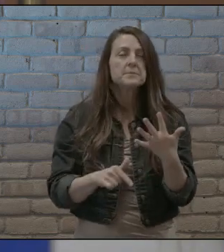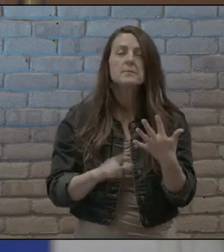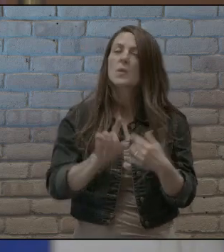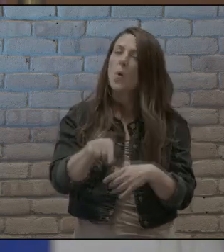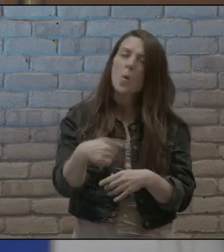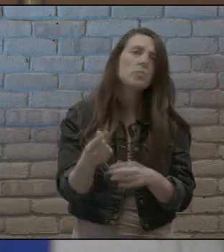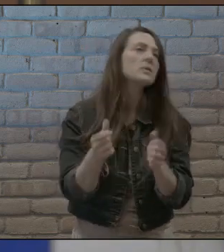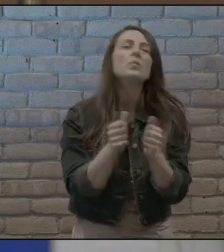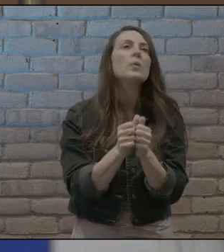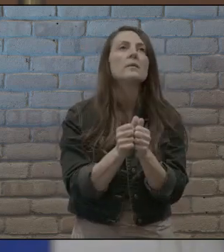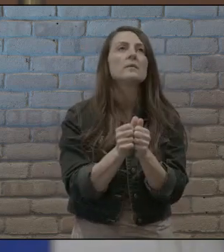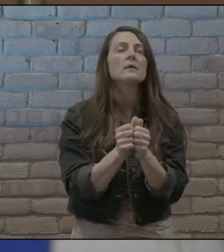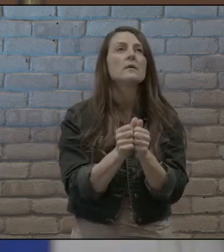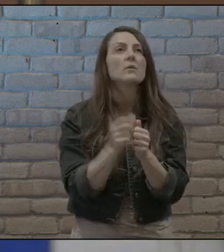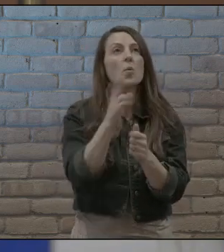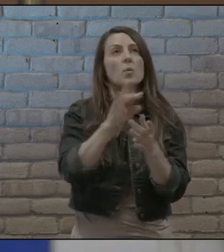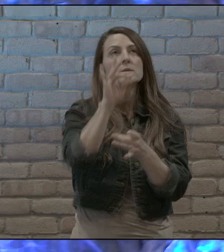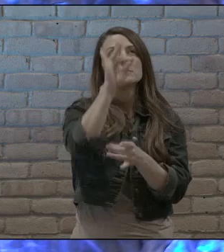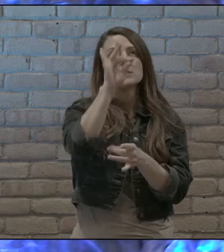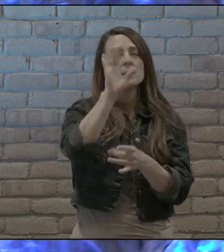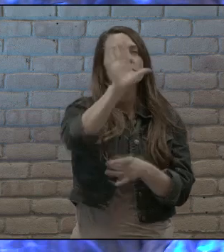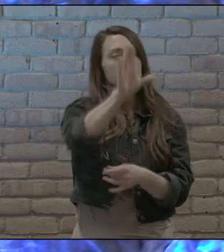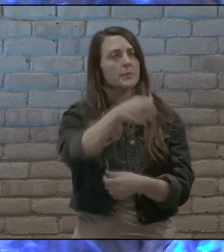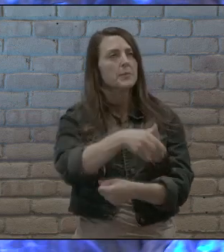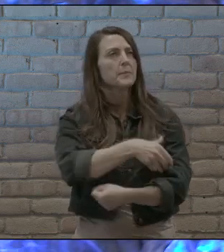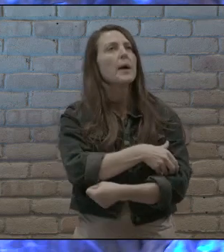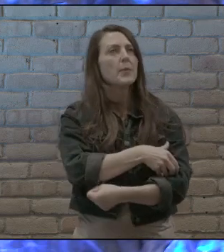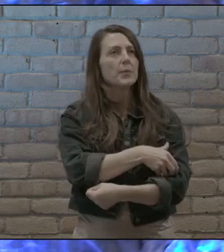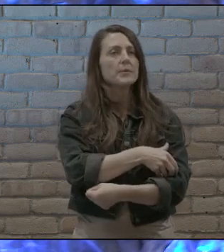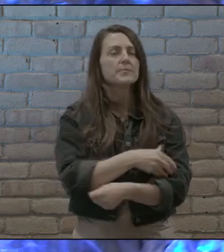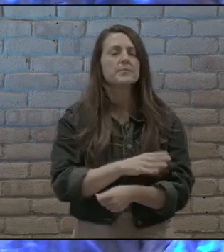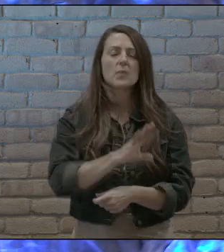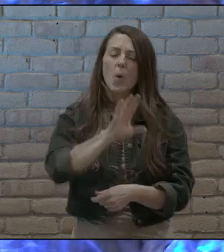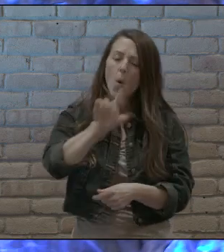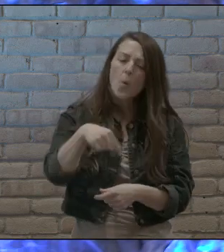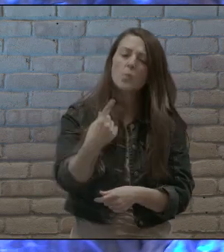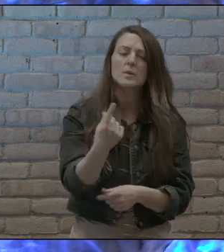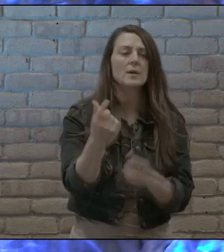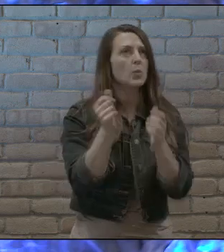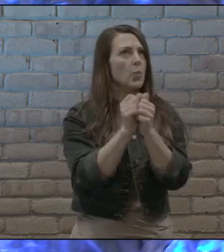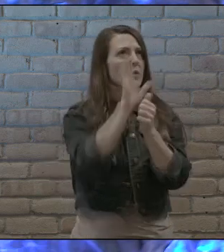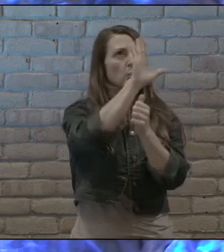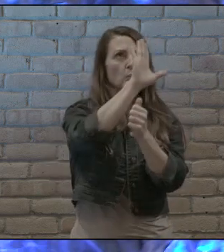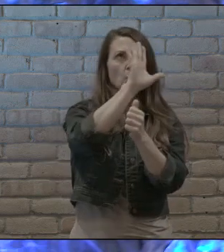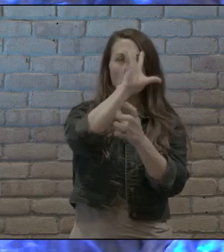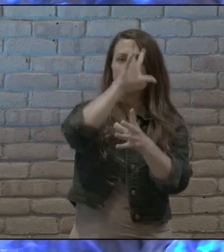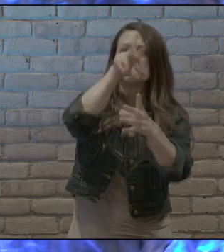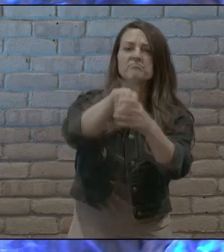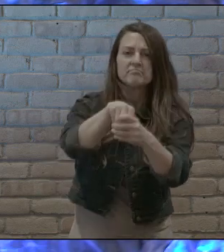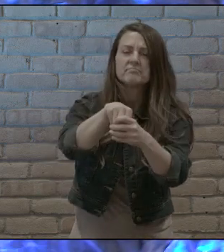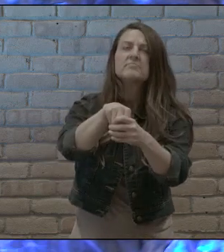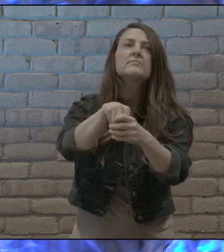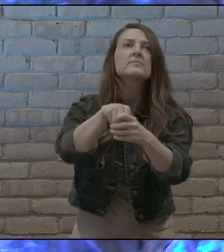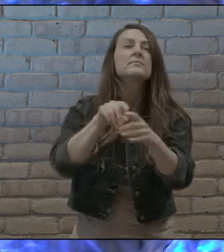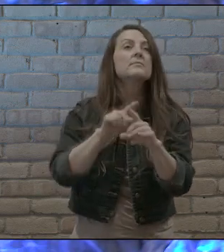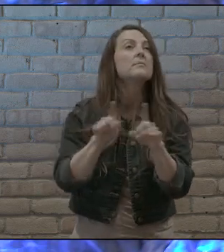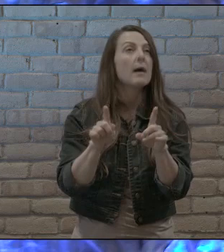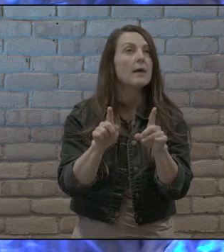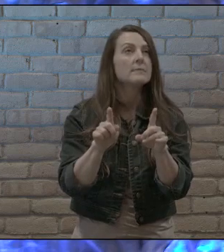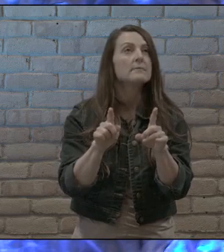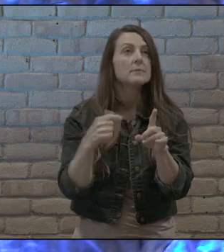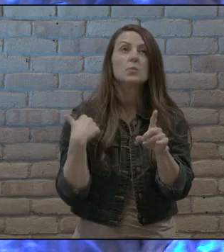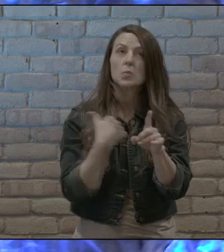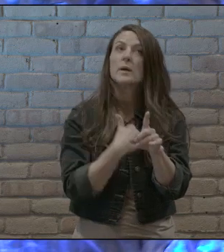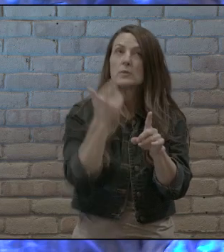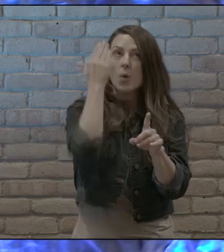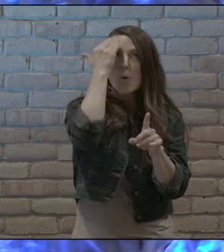only by the power of the Holy Spirit, God. Only by your intervention, God. But we know that that is